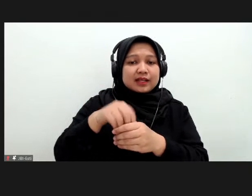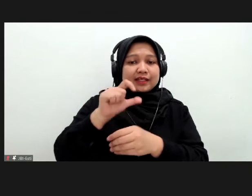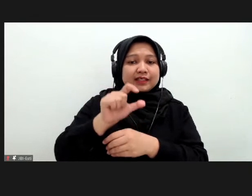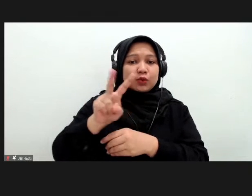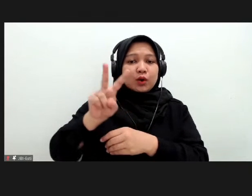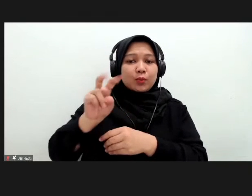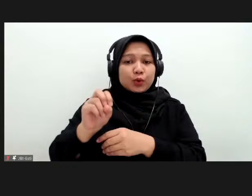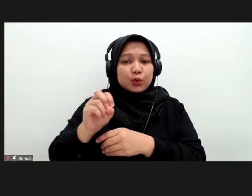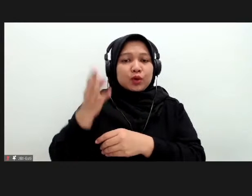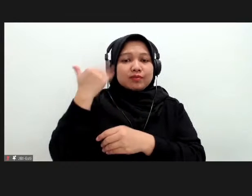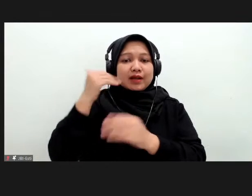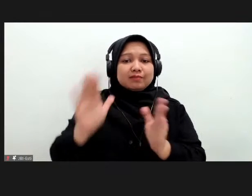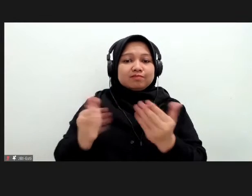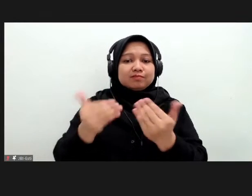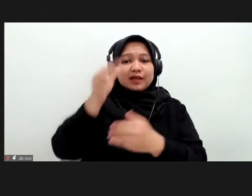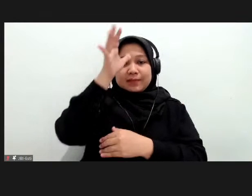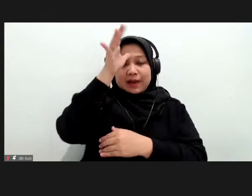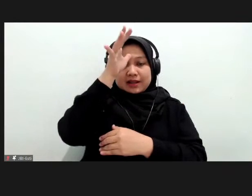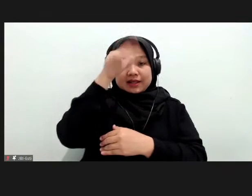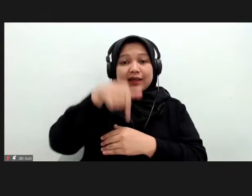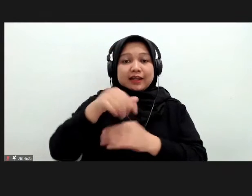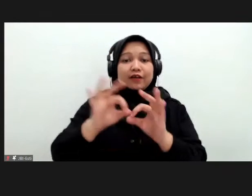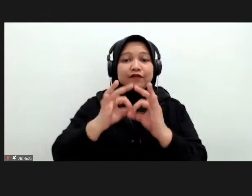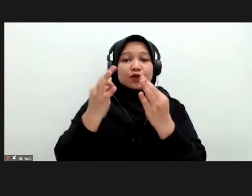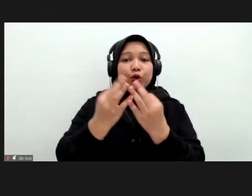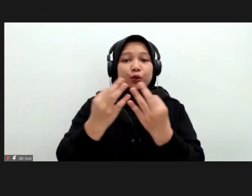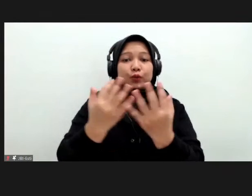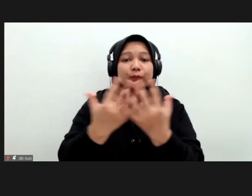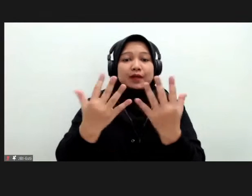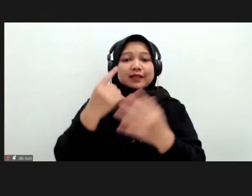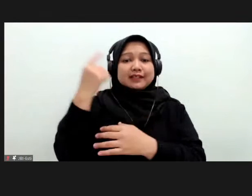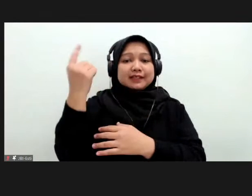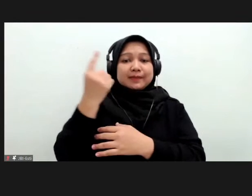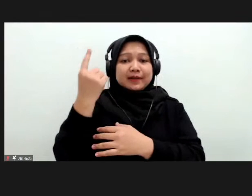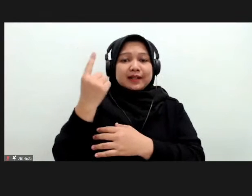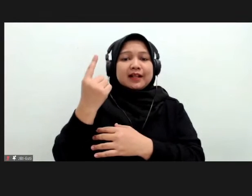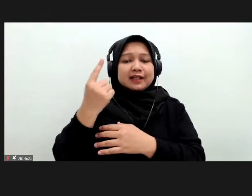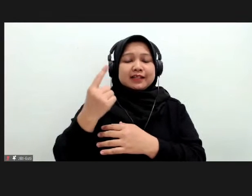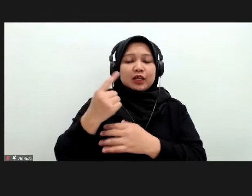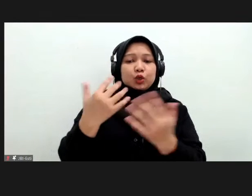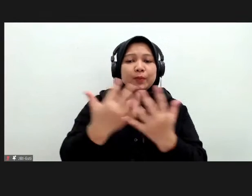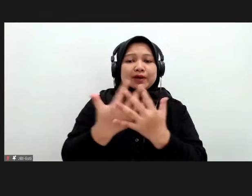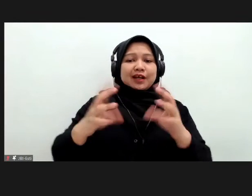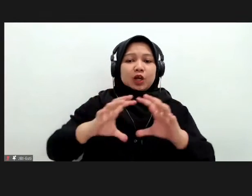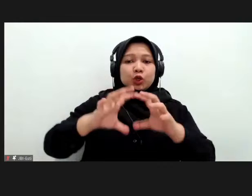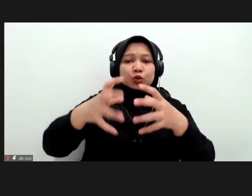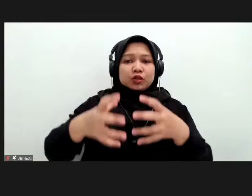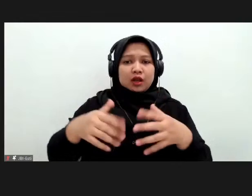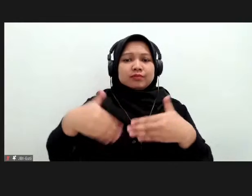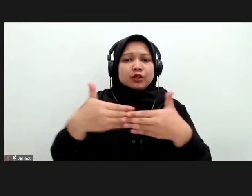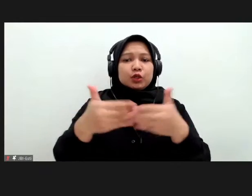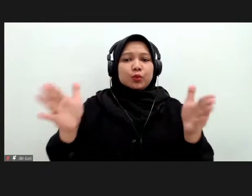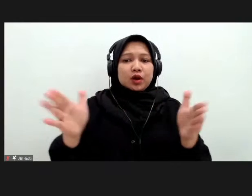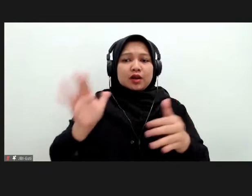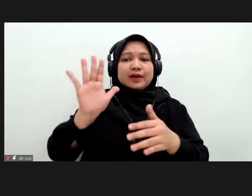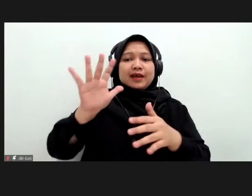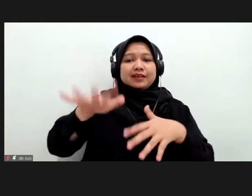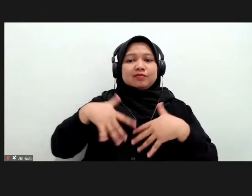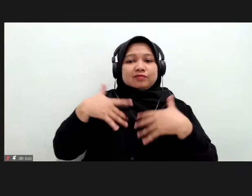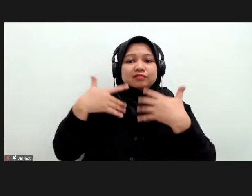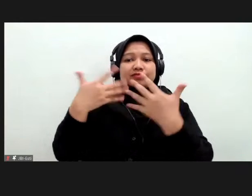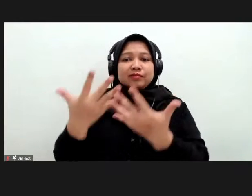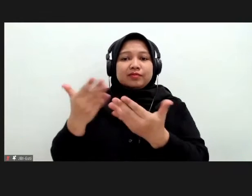from around the world to bring people voice and agenda to G20 leaders, and it has